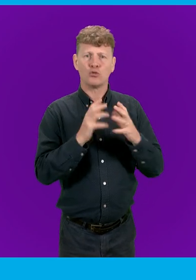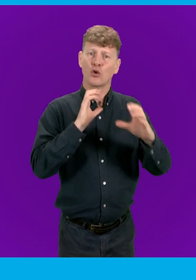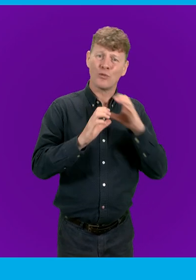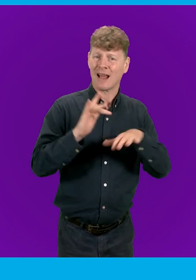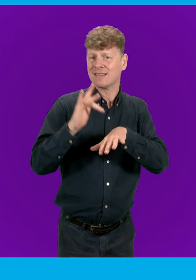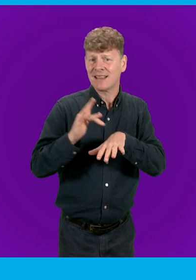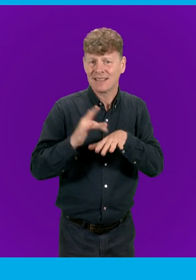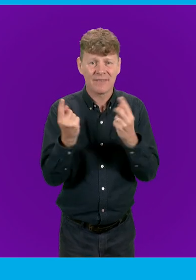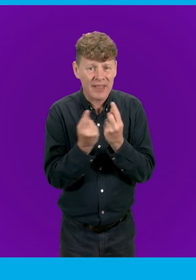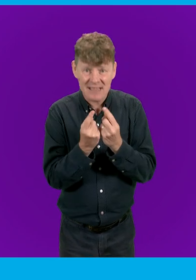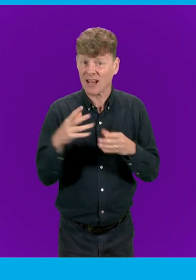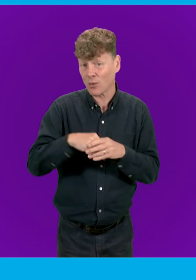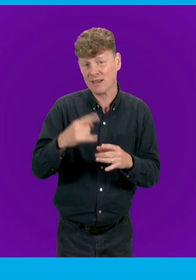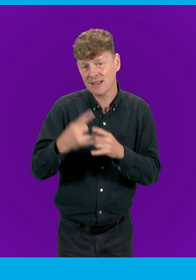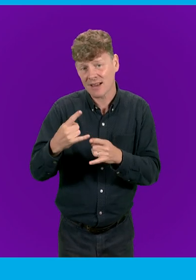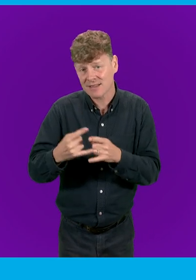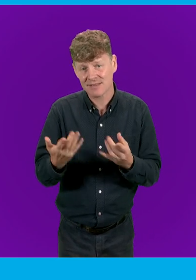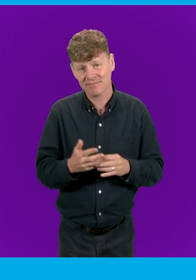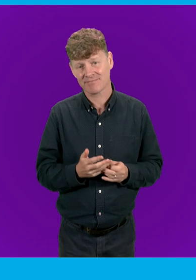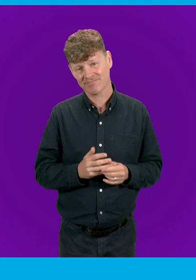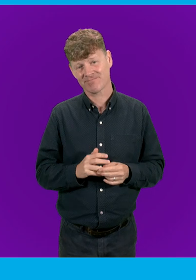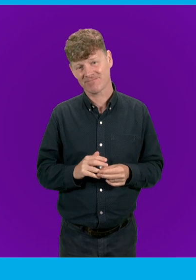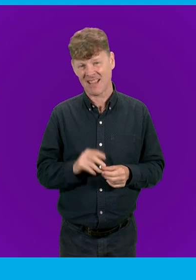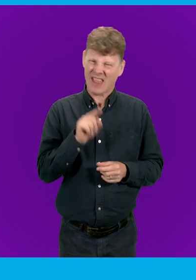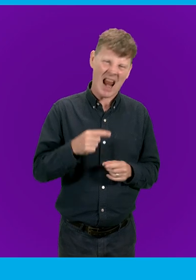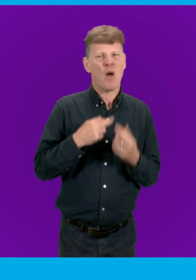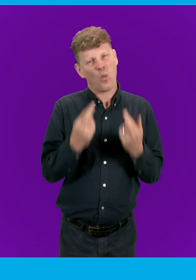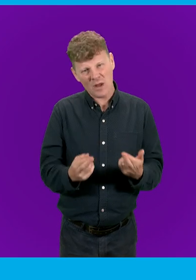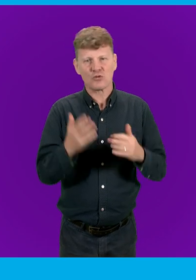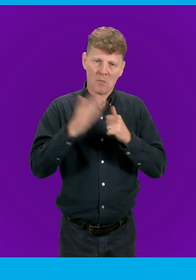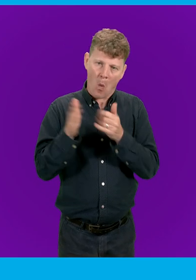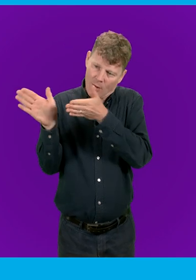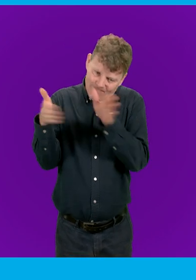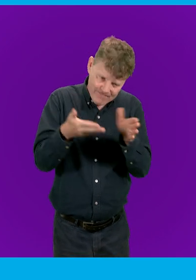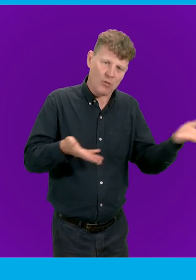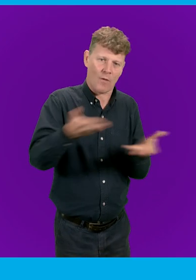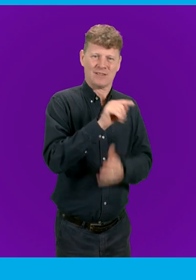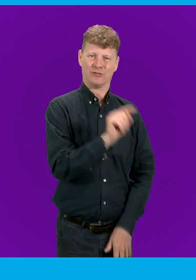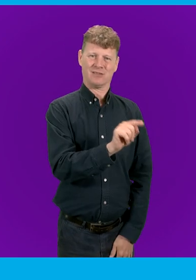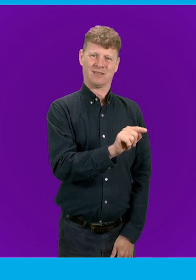things, including sex. And so that's the thing that I wish there was more conversation about,